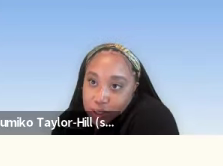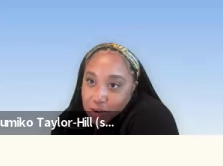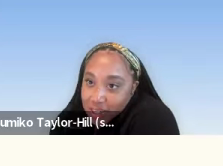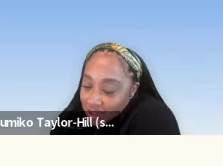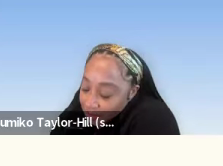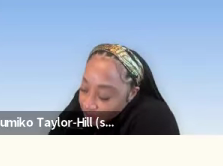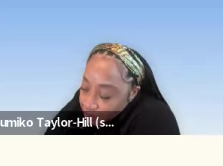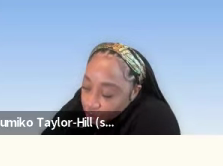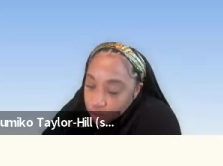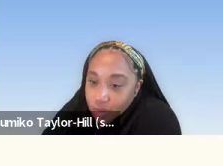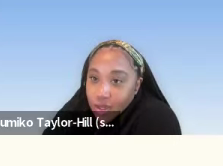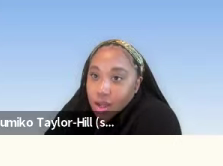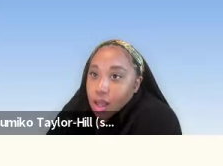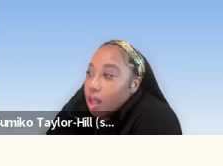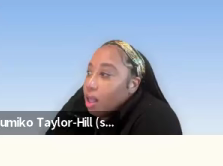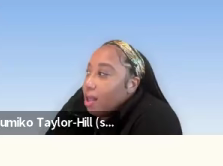just really appreciate your answer.